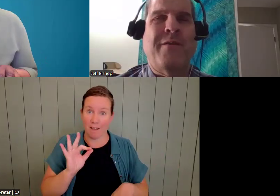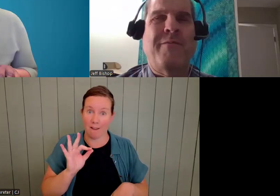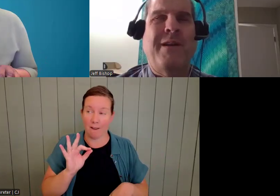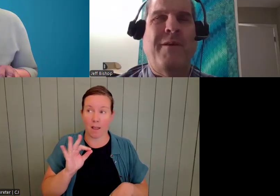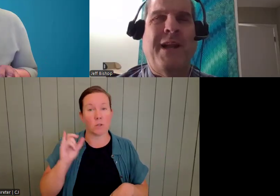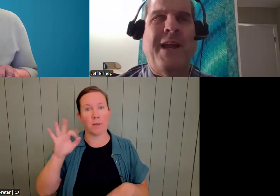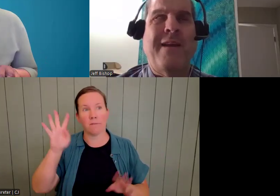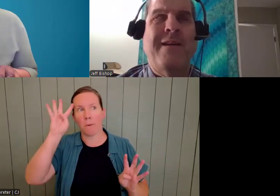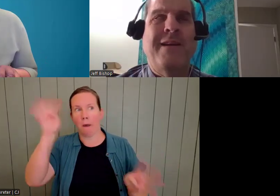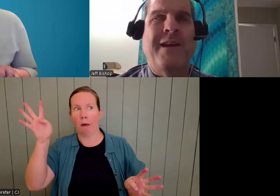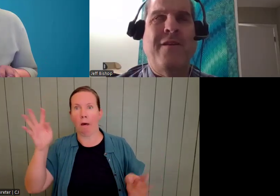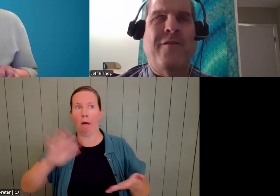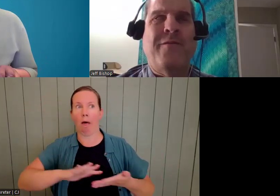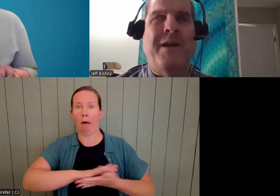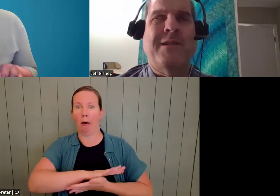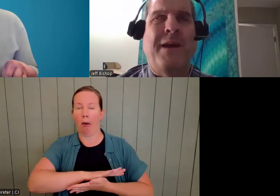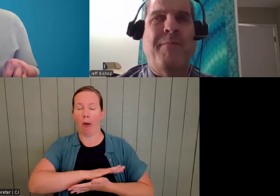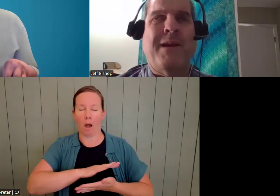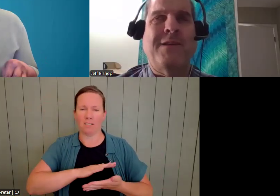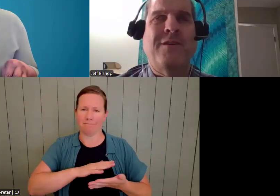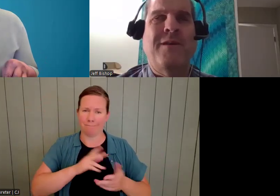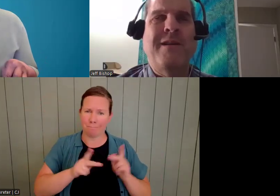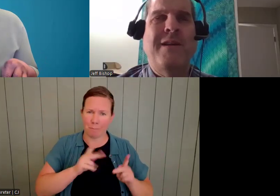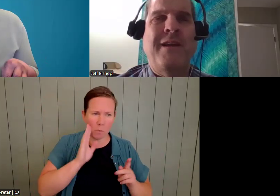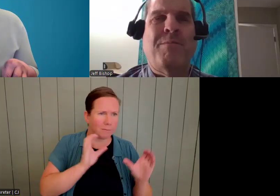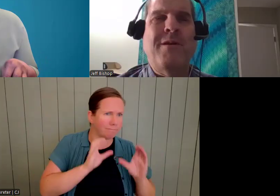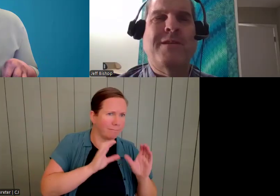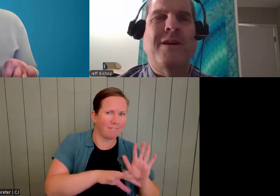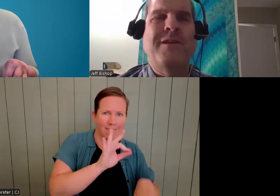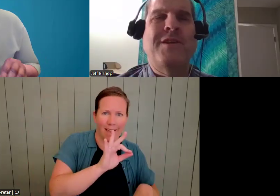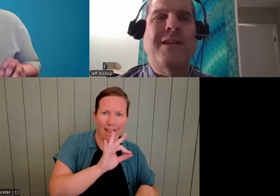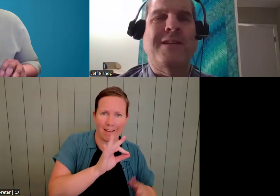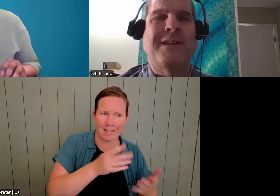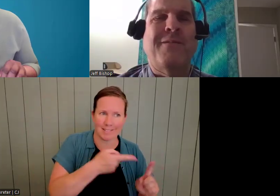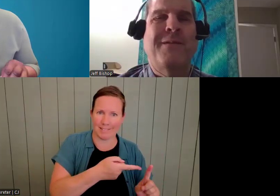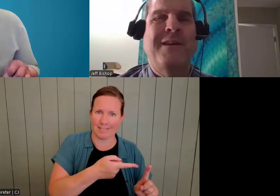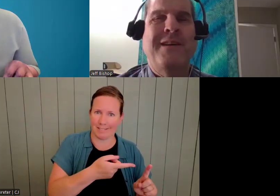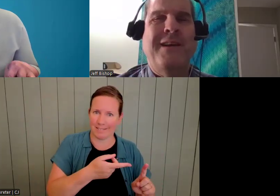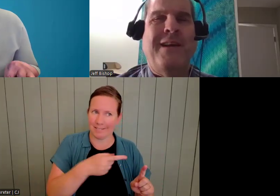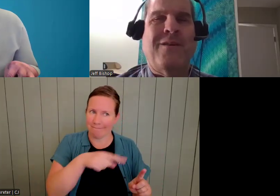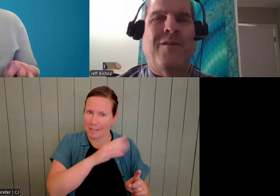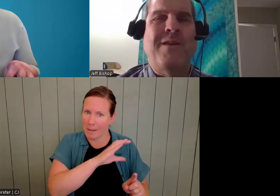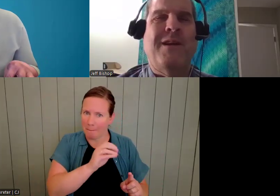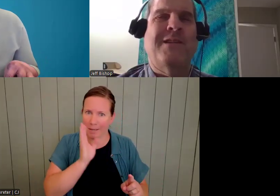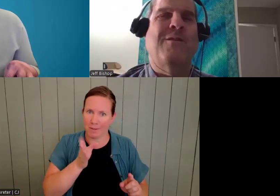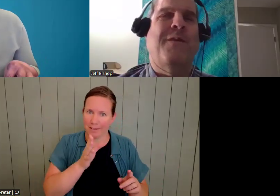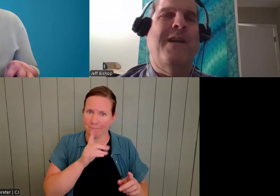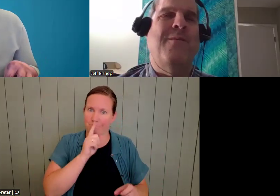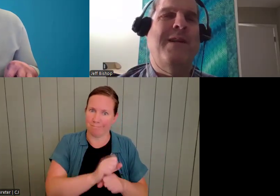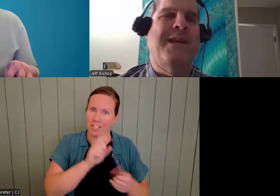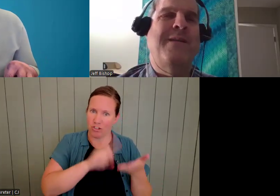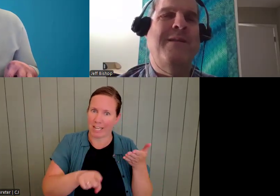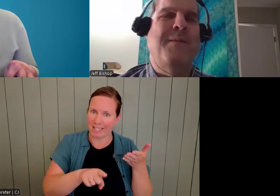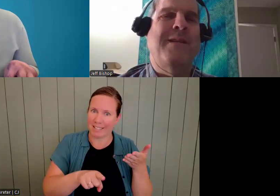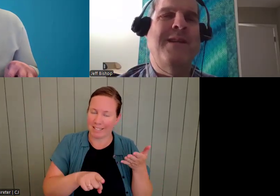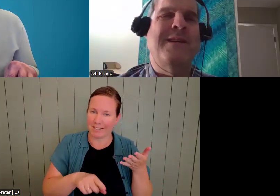what you're relaying in your resume, because you know what? Employers go and check this stuff. And they'll go, oh, well, let's go find out